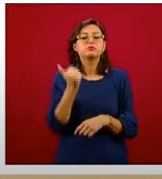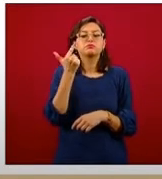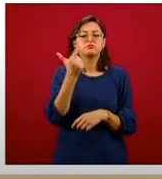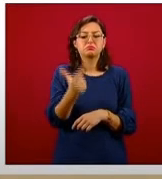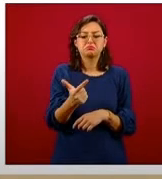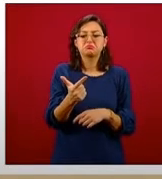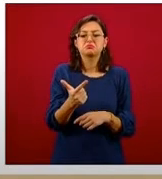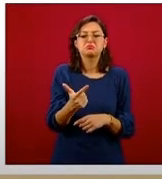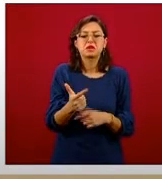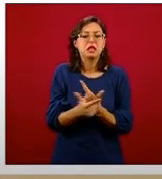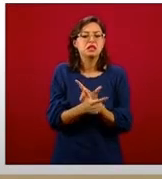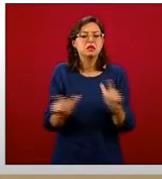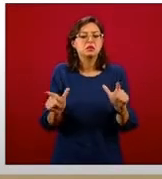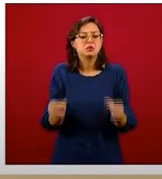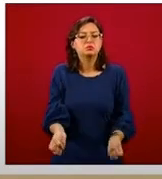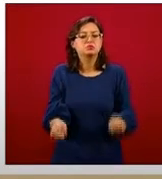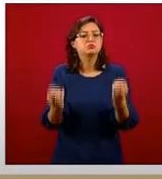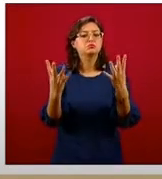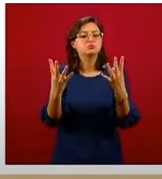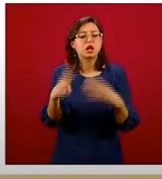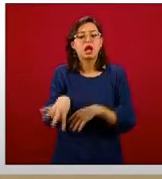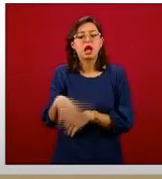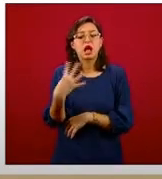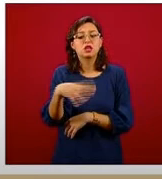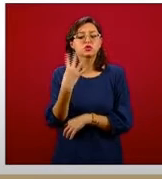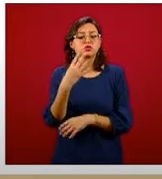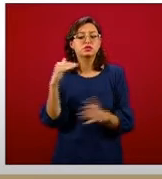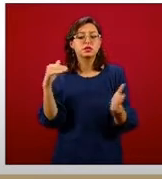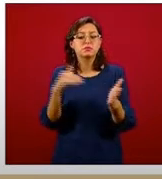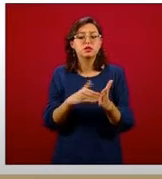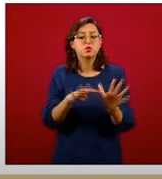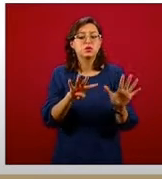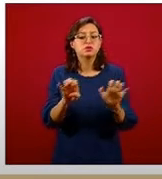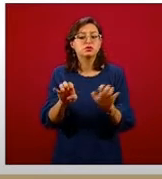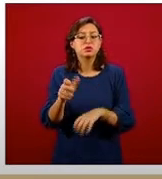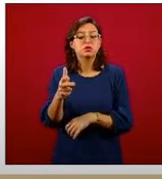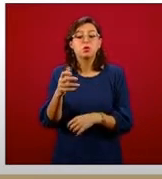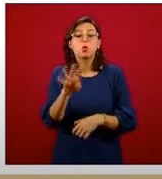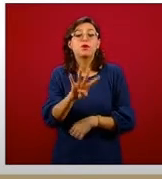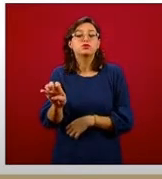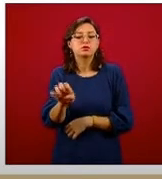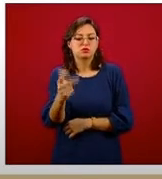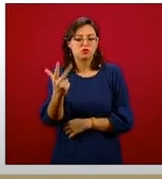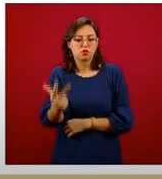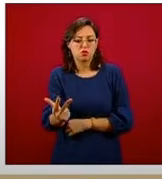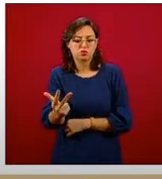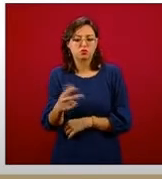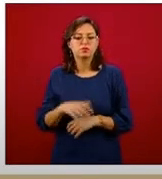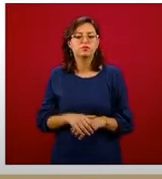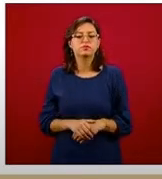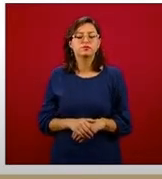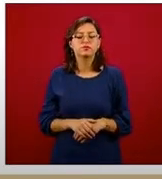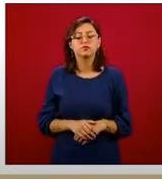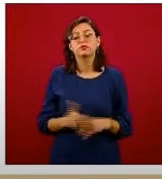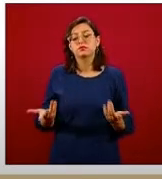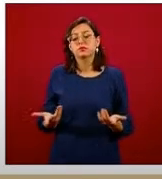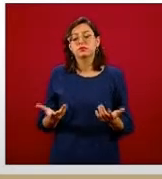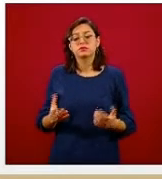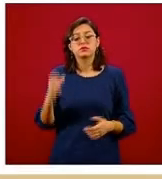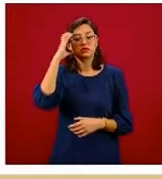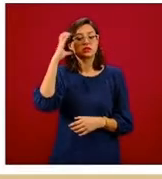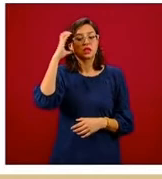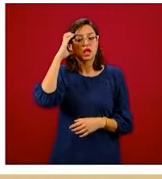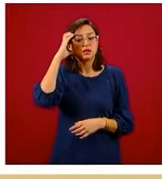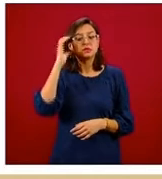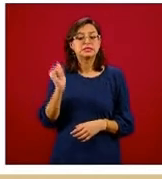14,408 available beds for respiratory acute and severe disease. But also we were informed